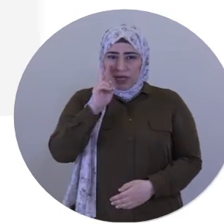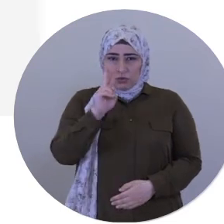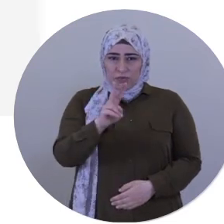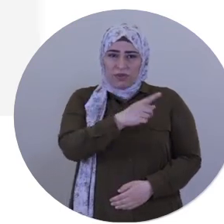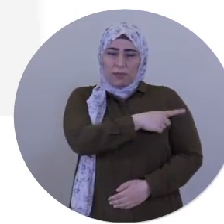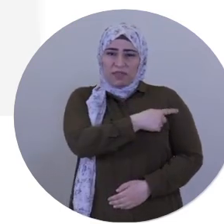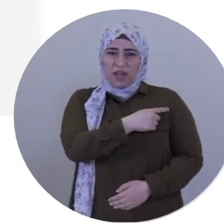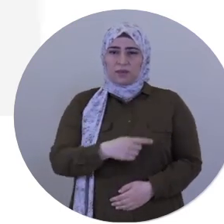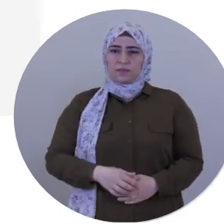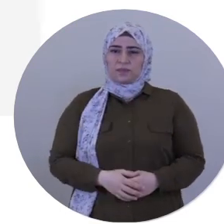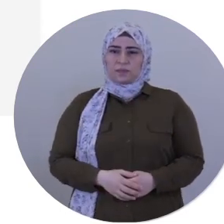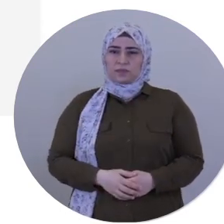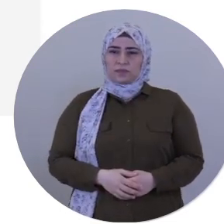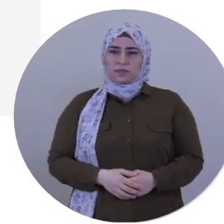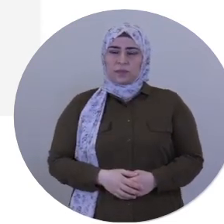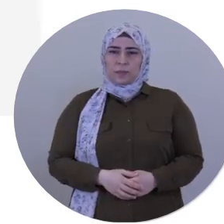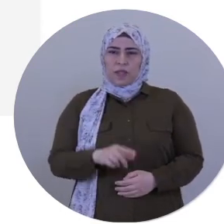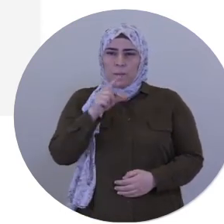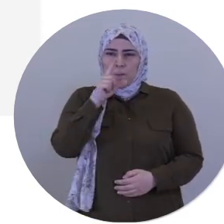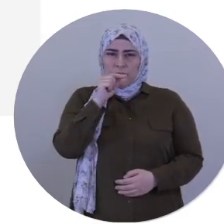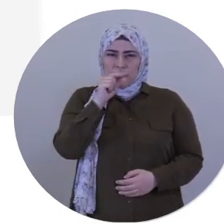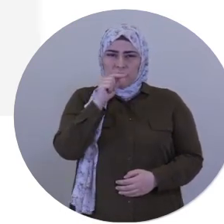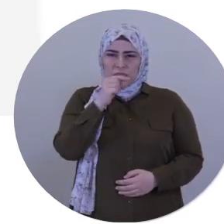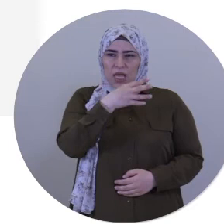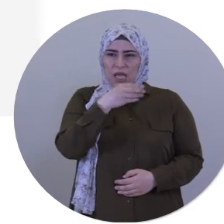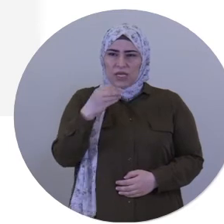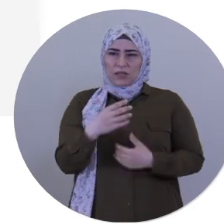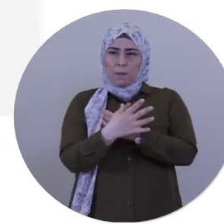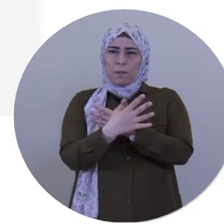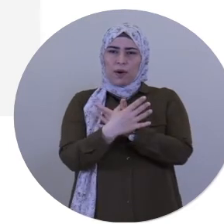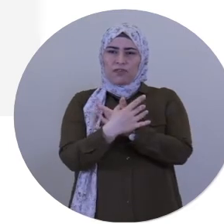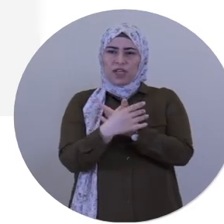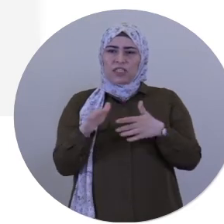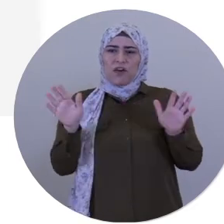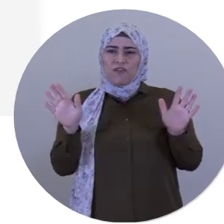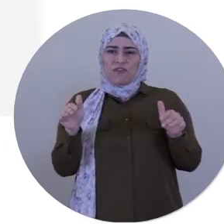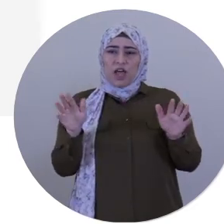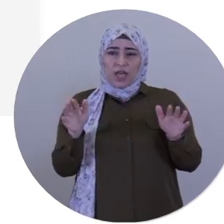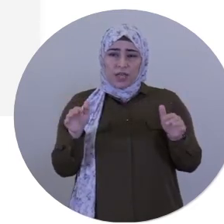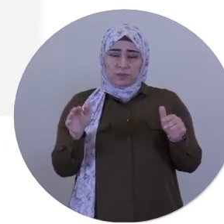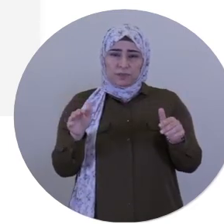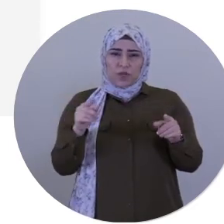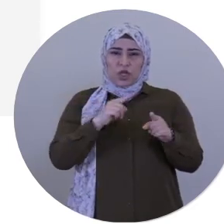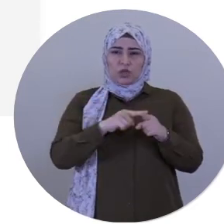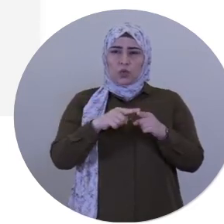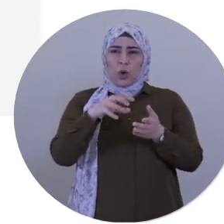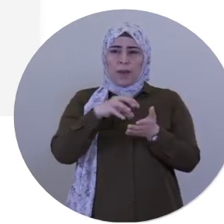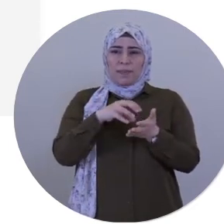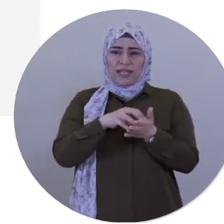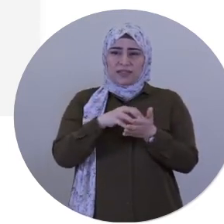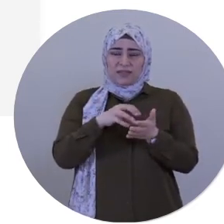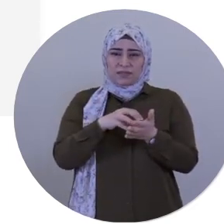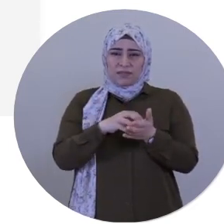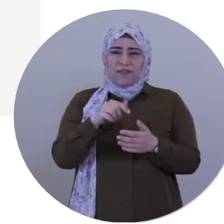have. Birds and butterflies fly to a place with nice weather. What do I call it when animals